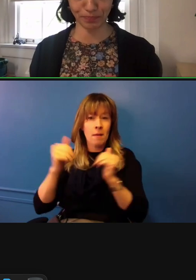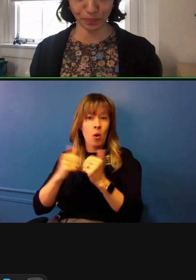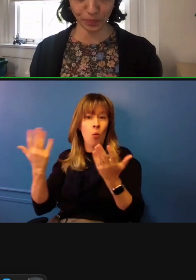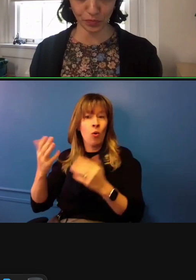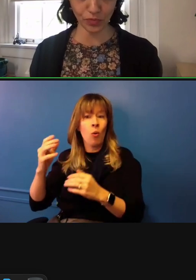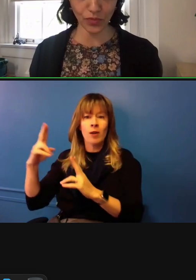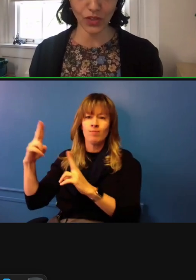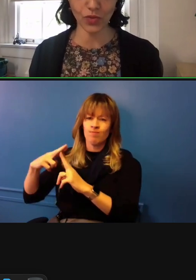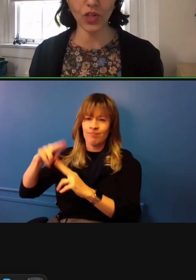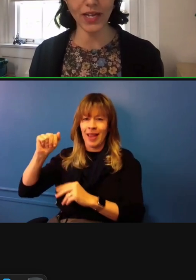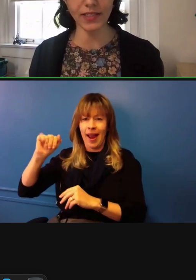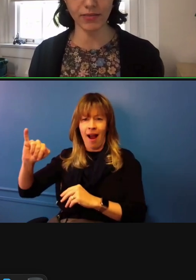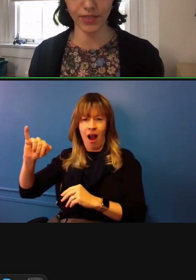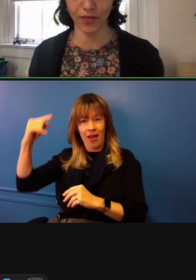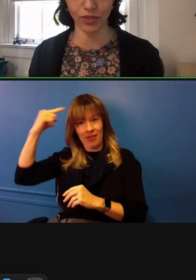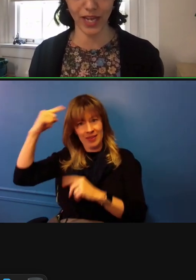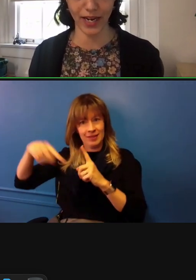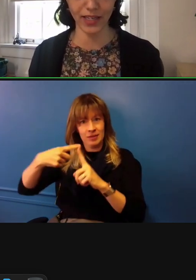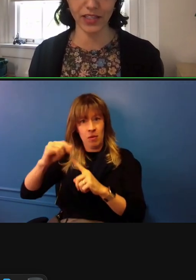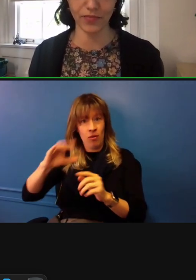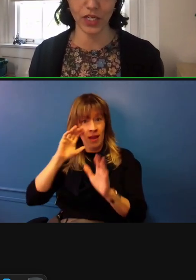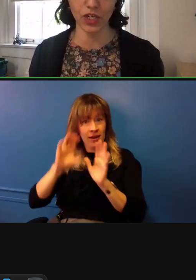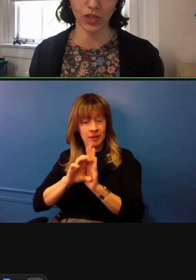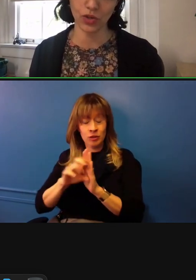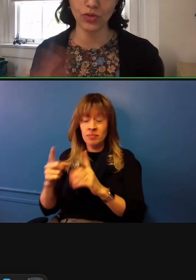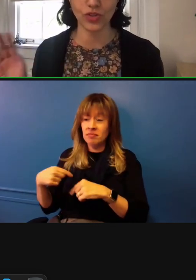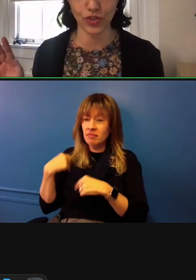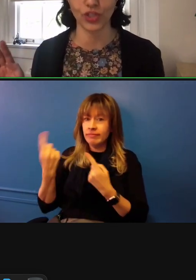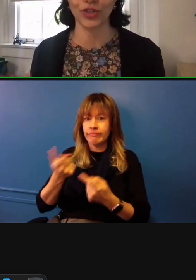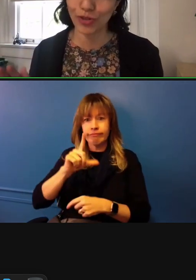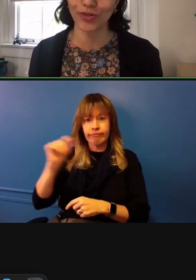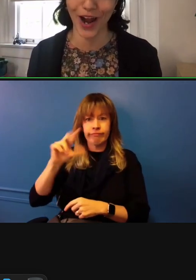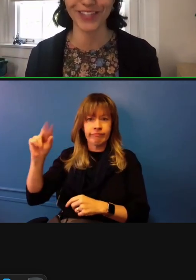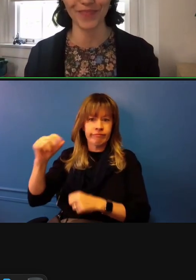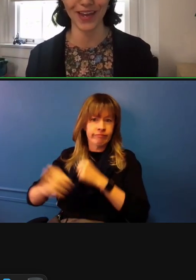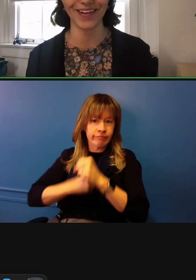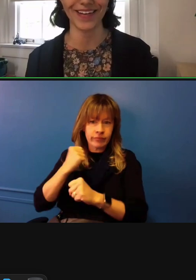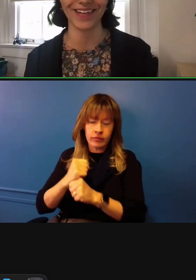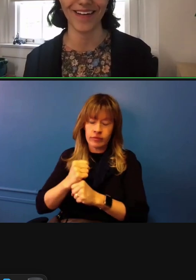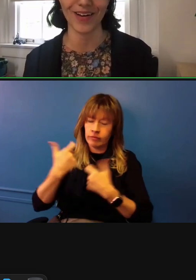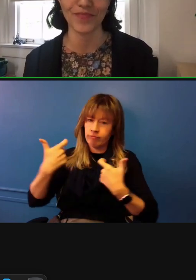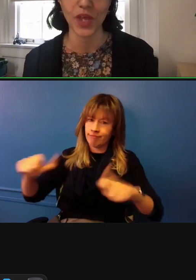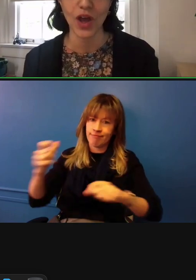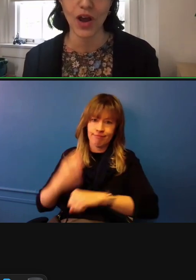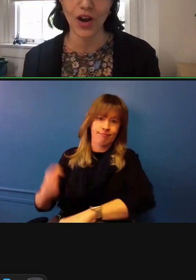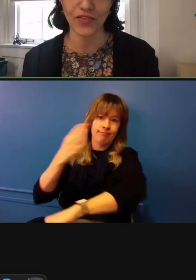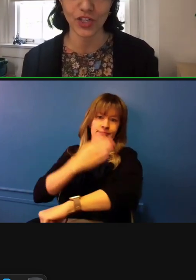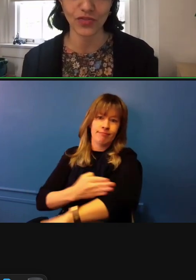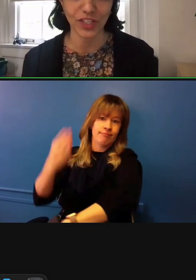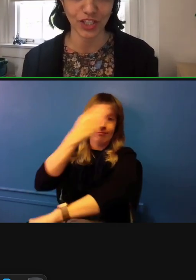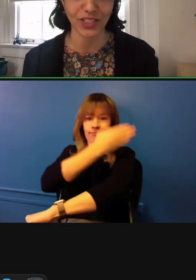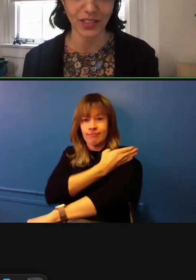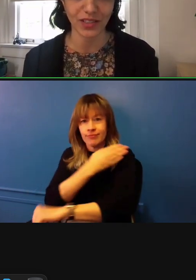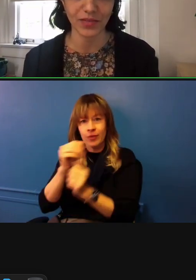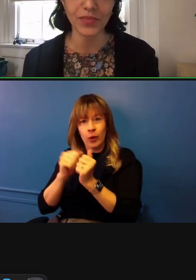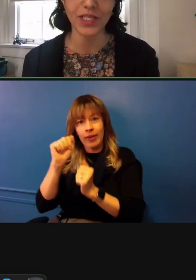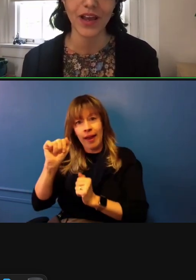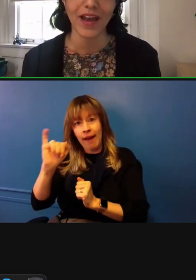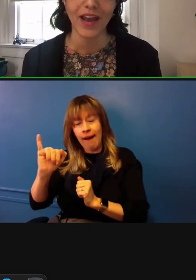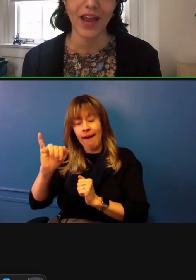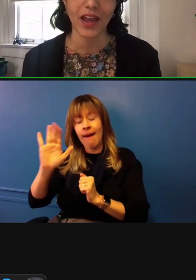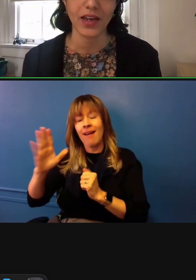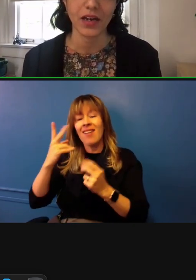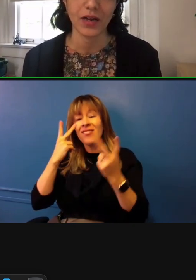about it. So in the last several decades, there have been huge strides made in artificial vision